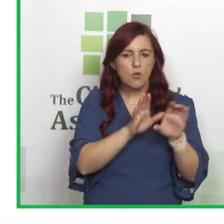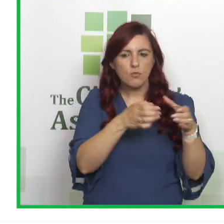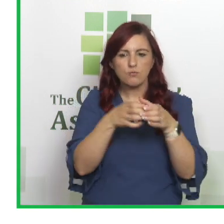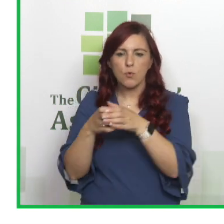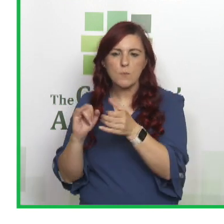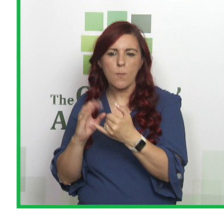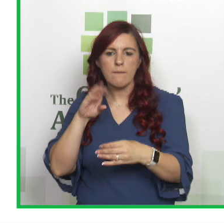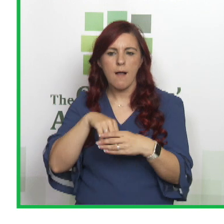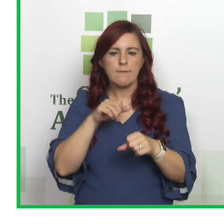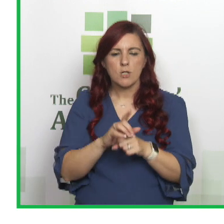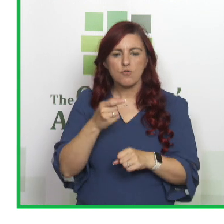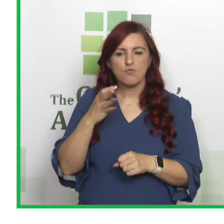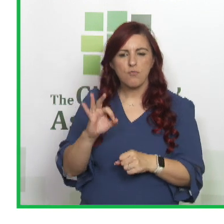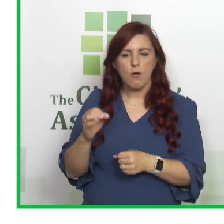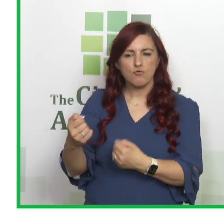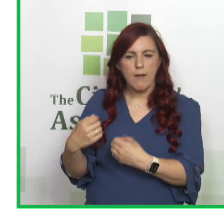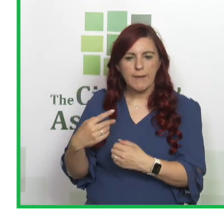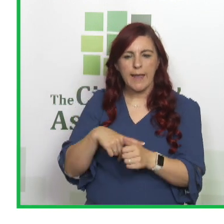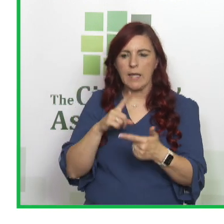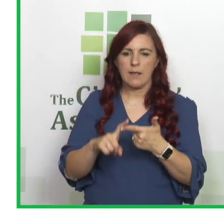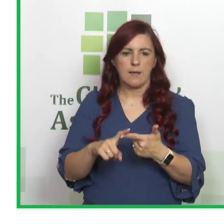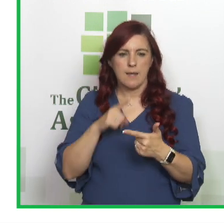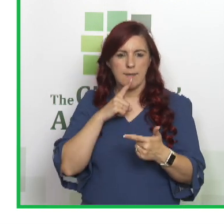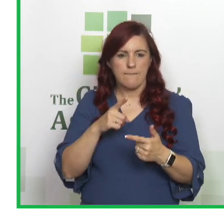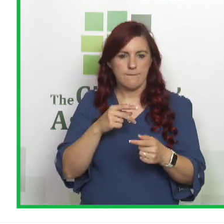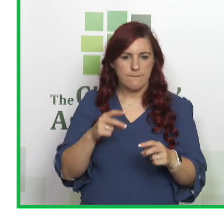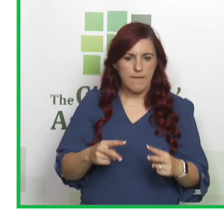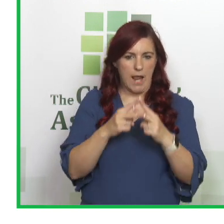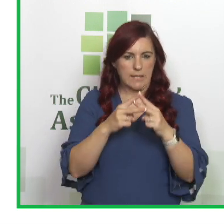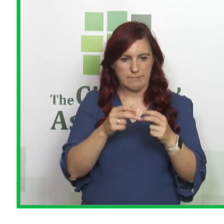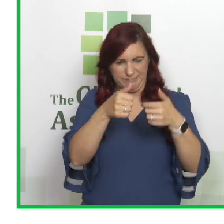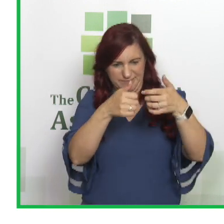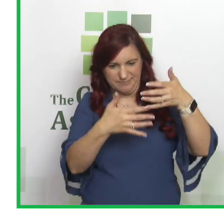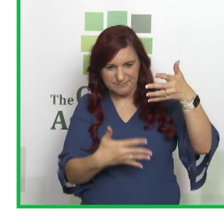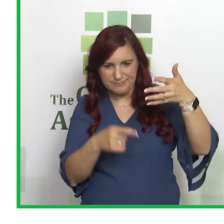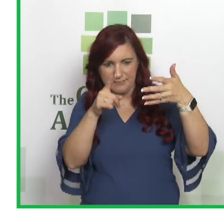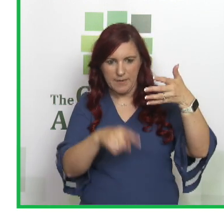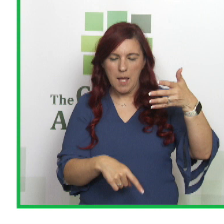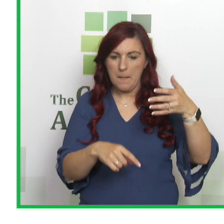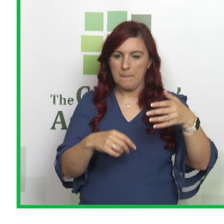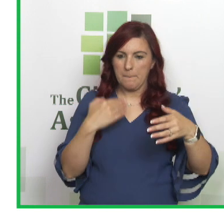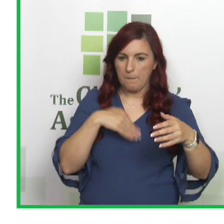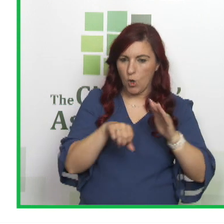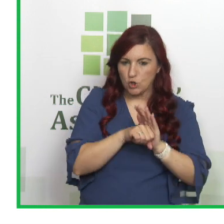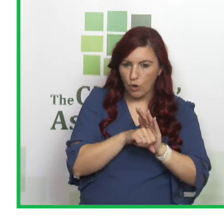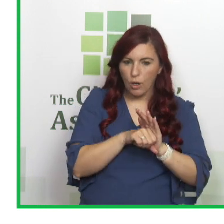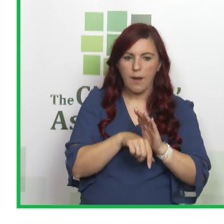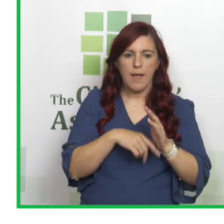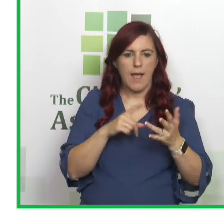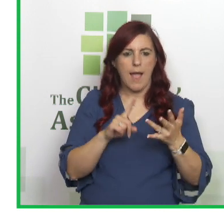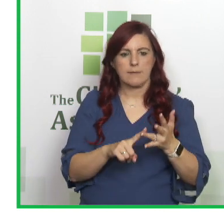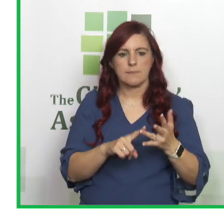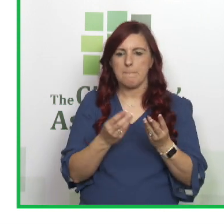drug trafficking, firearms offences, violence and intimidation, and including murder, and also the associated money